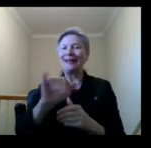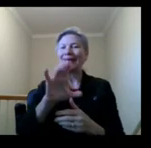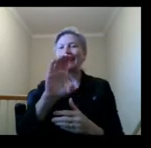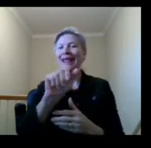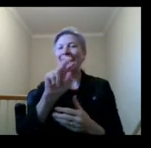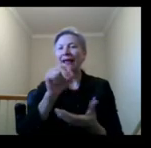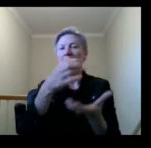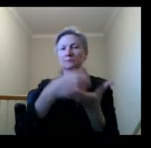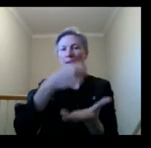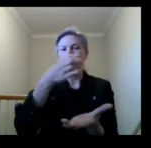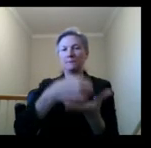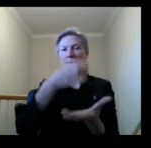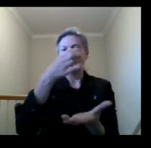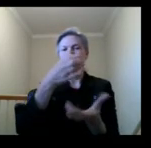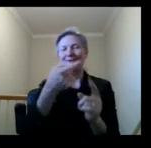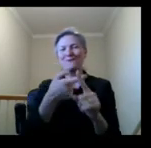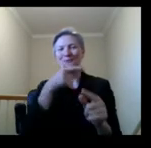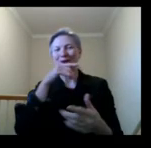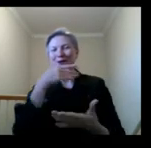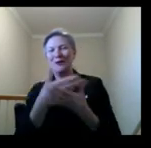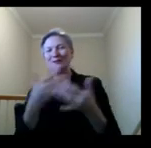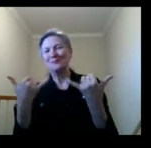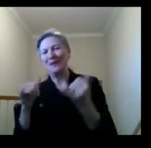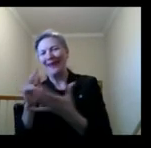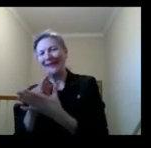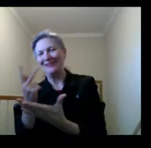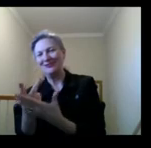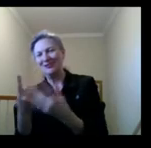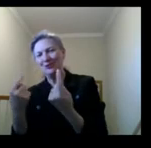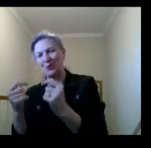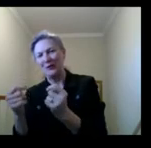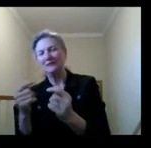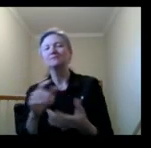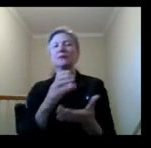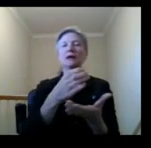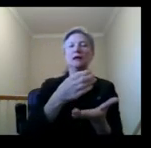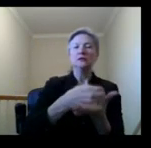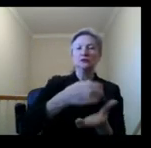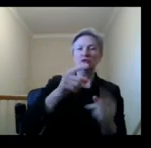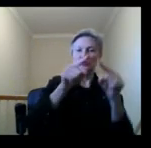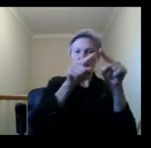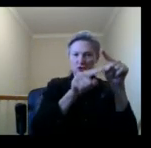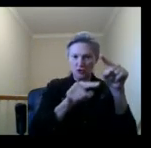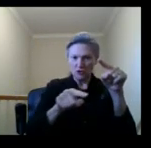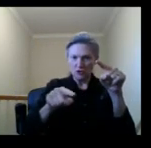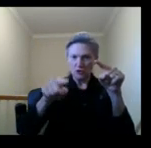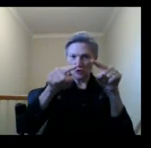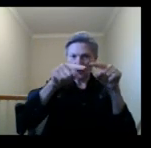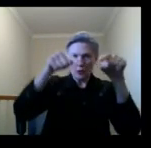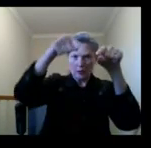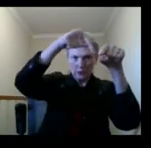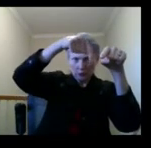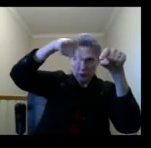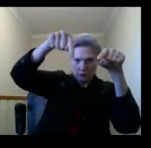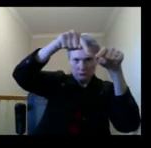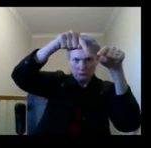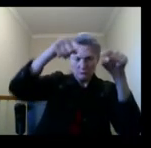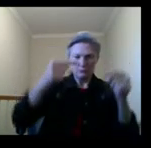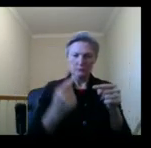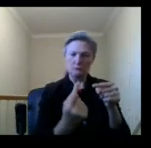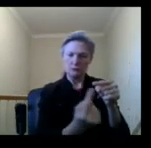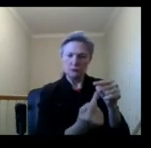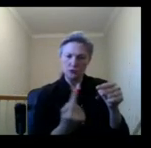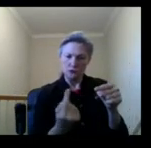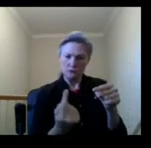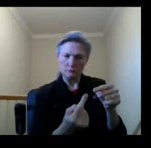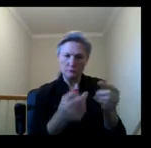again, I took this from Elise's play kitchen, but you can see a circle goes around here, but it's three-dimensional here.